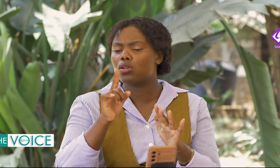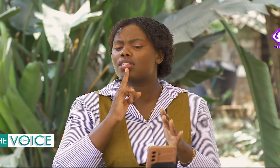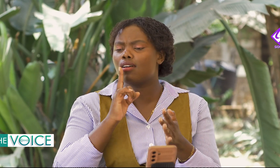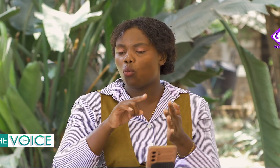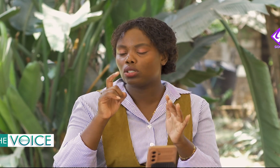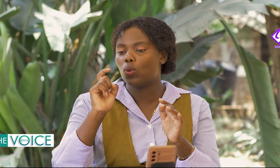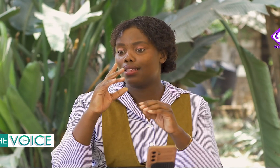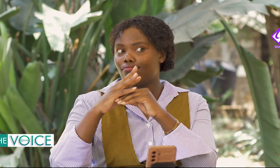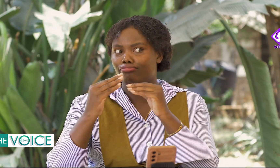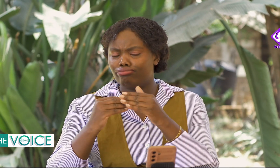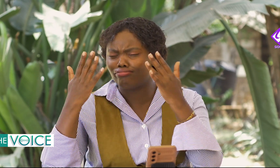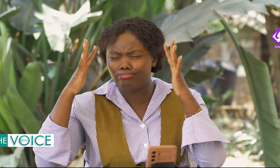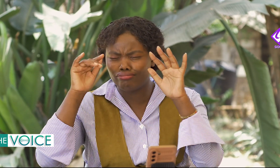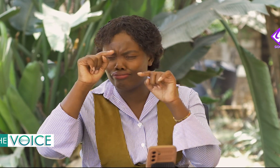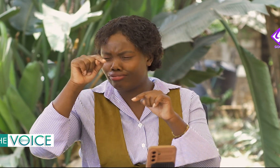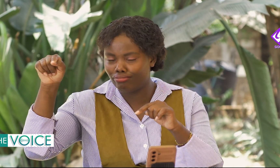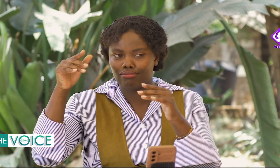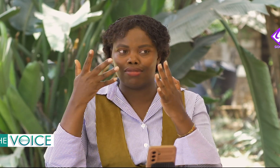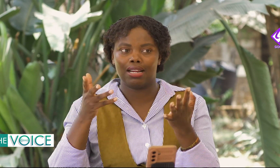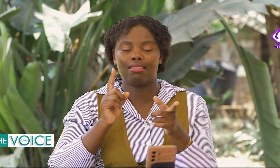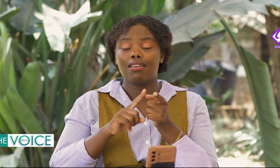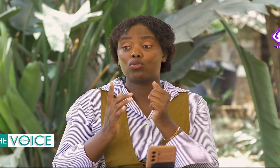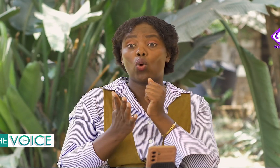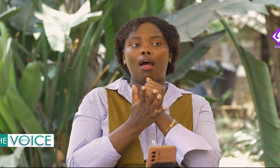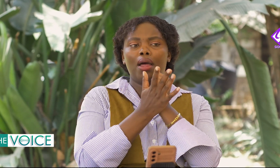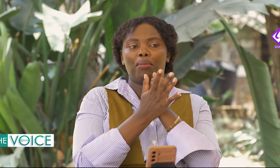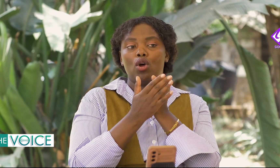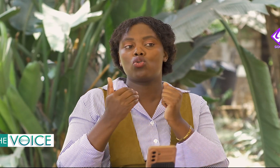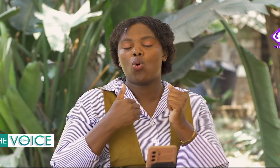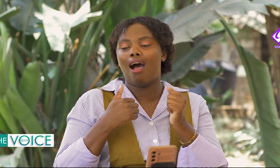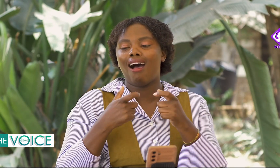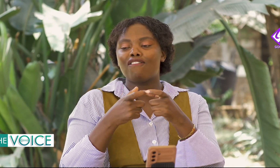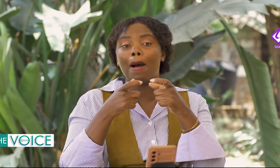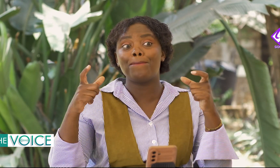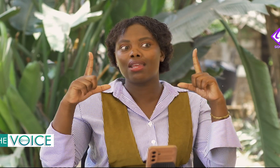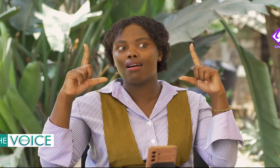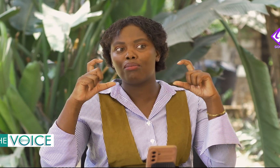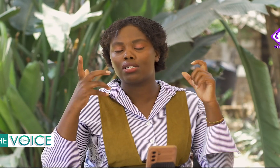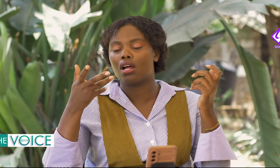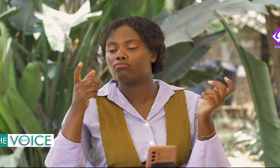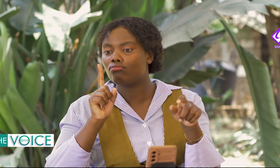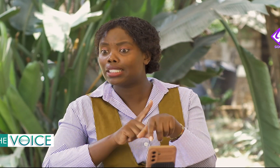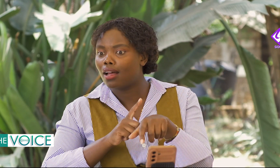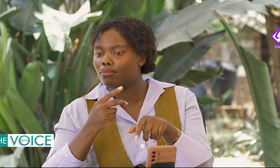they think. But it's very important to create awareness in those spaces